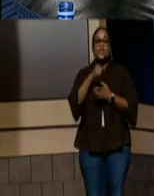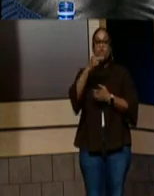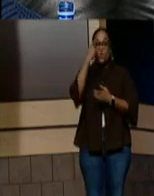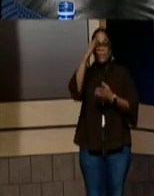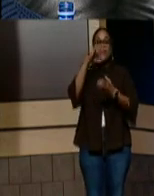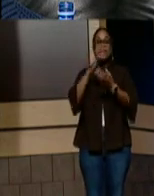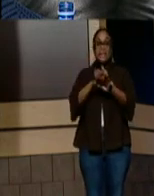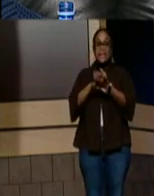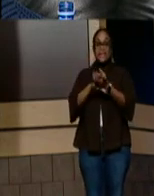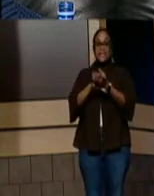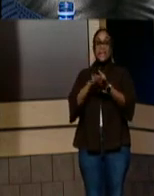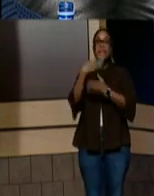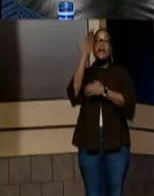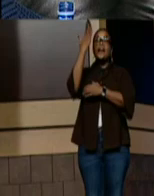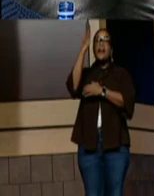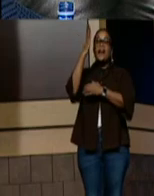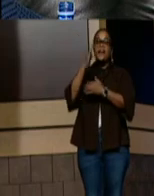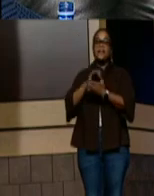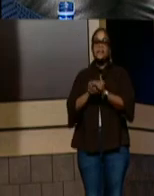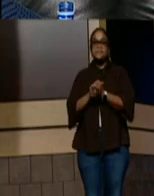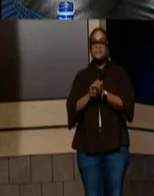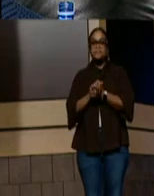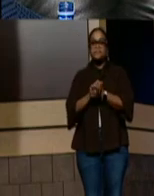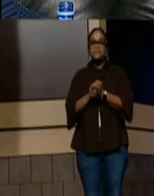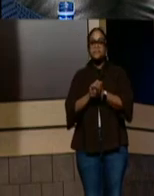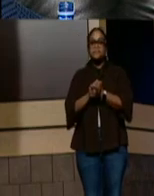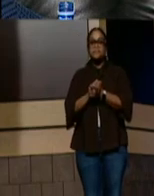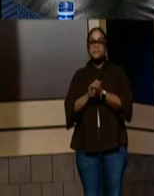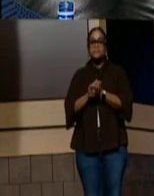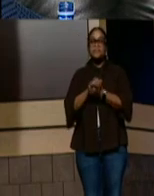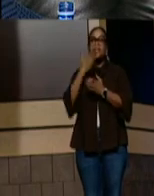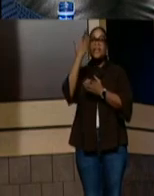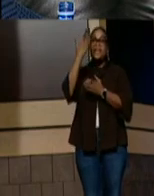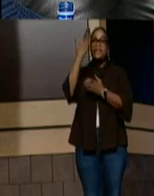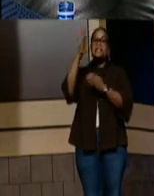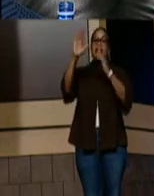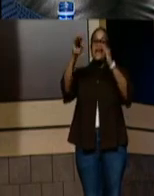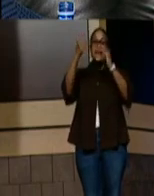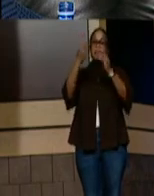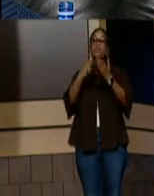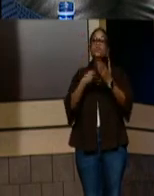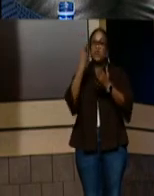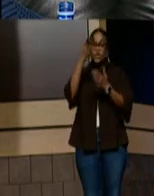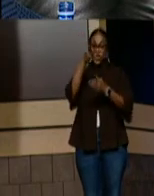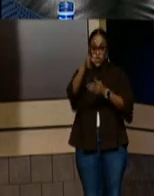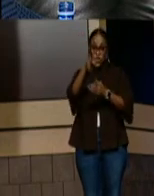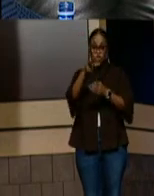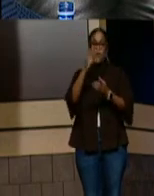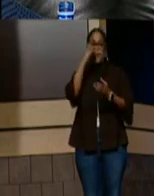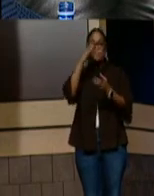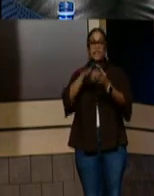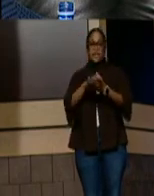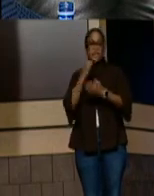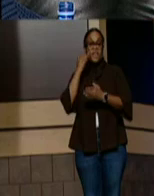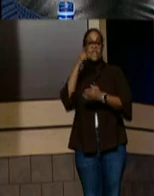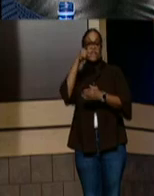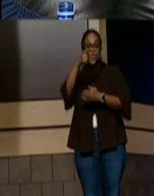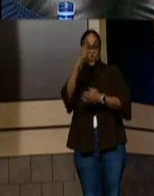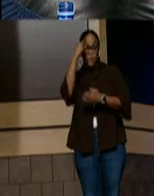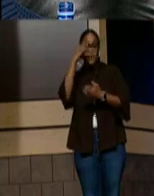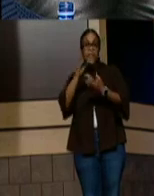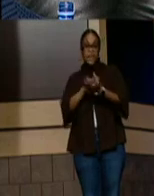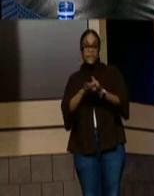believe. And yeah. God, his limit is what you believe. And if you believe that this